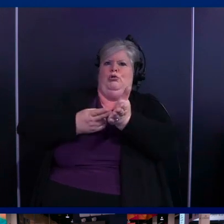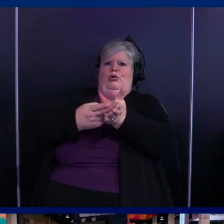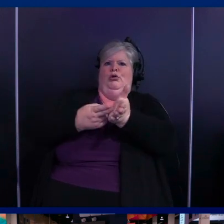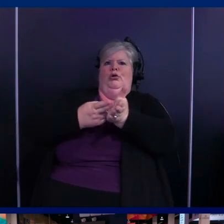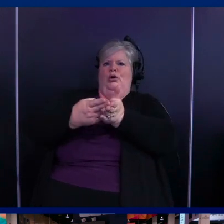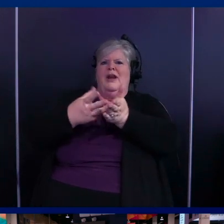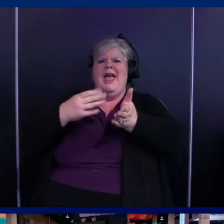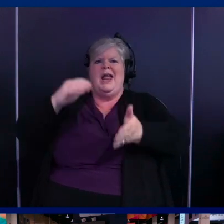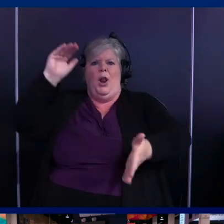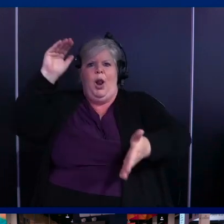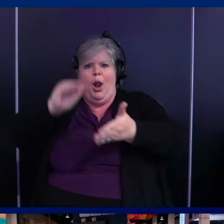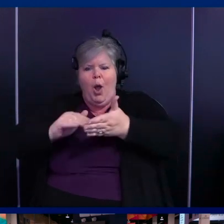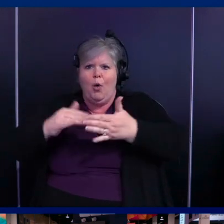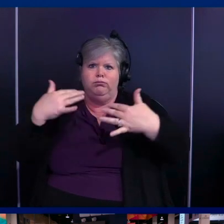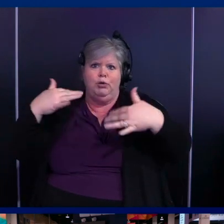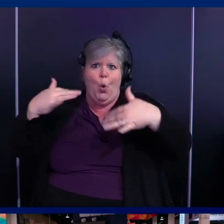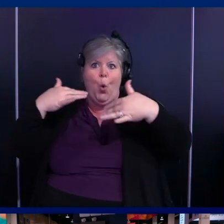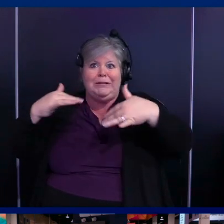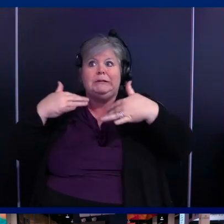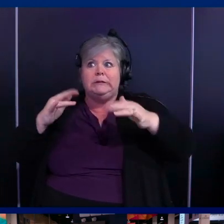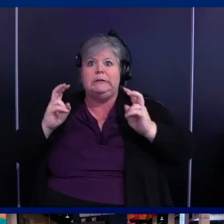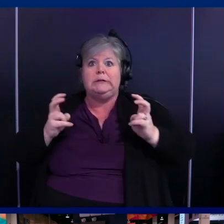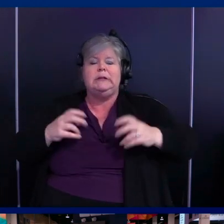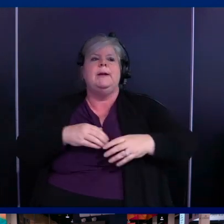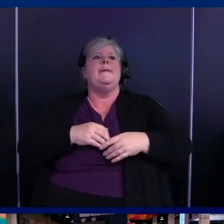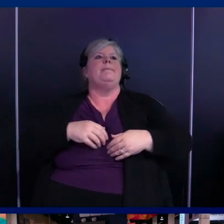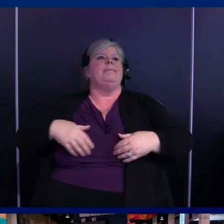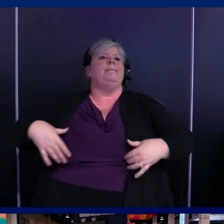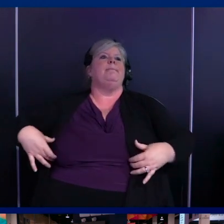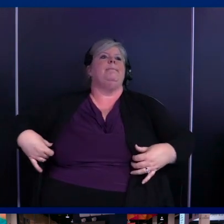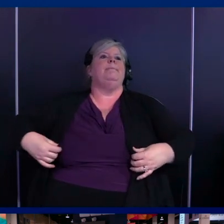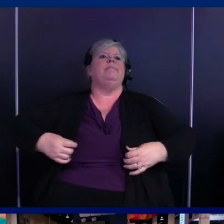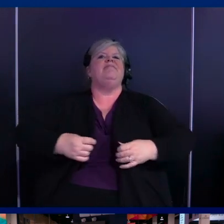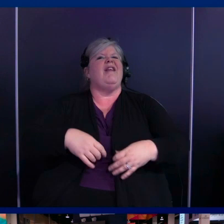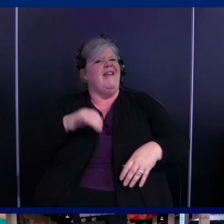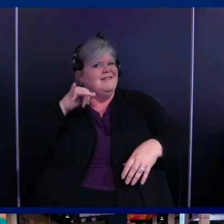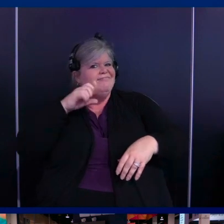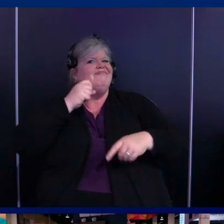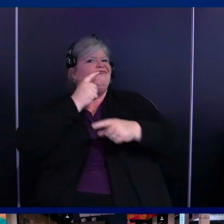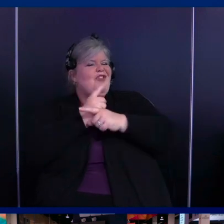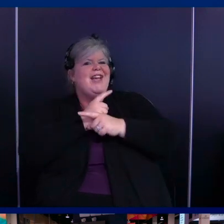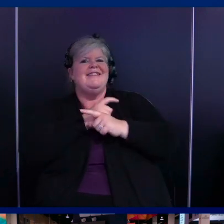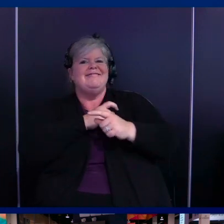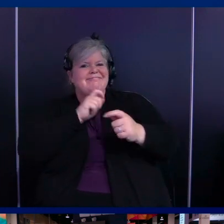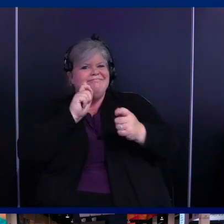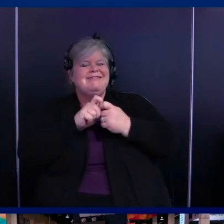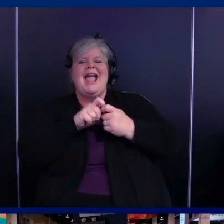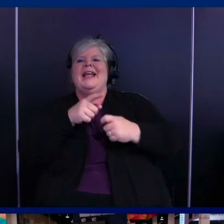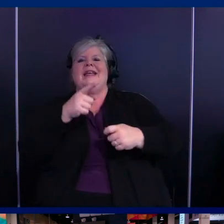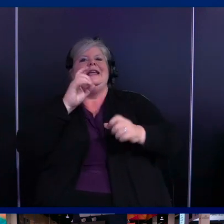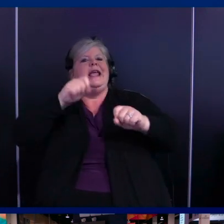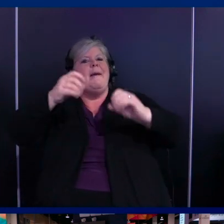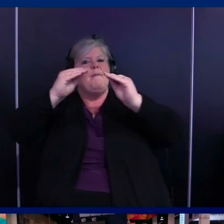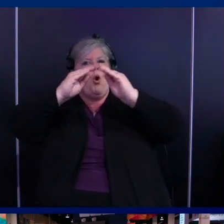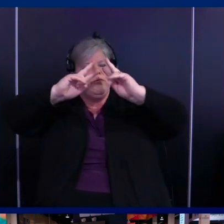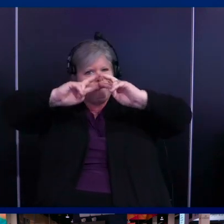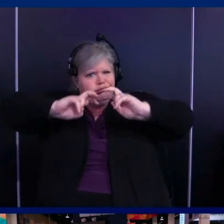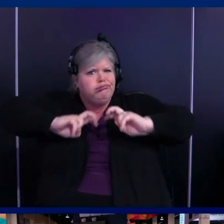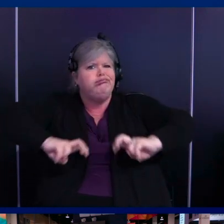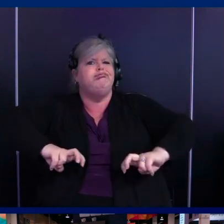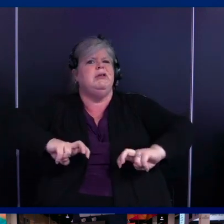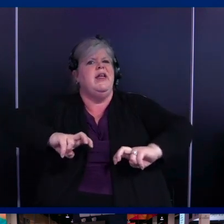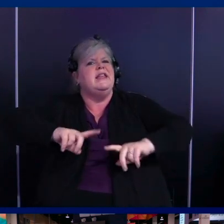low noise to signal ratio, Yep, absolutely. And you're able to drill down into those findings.